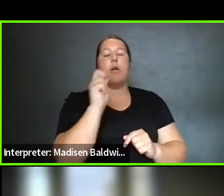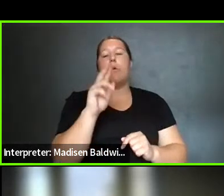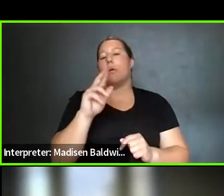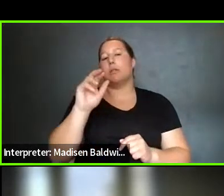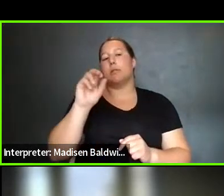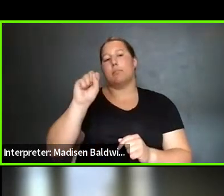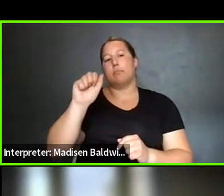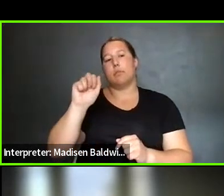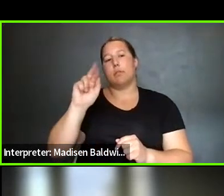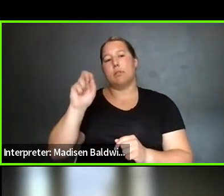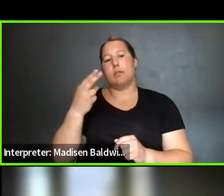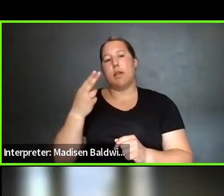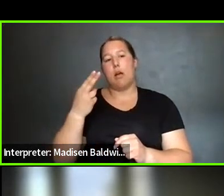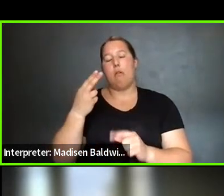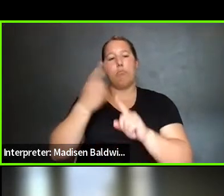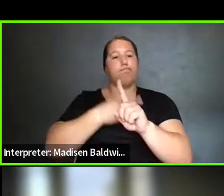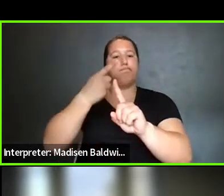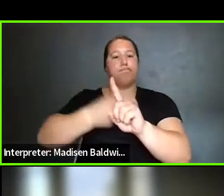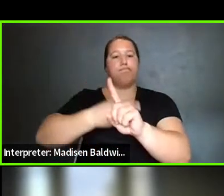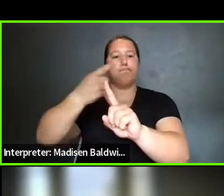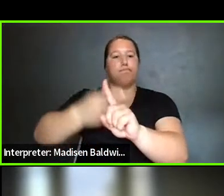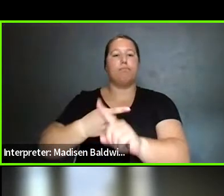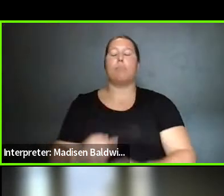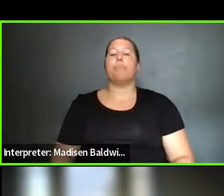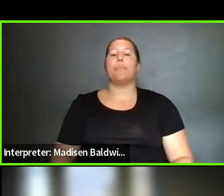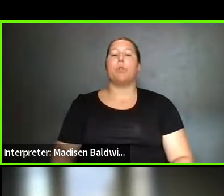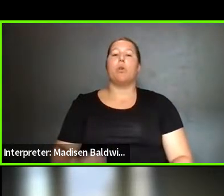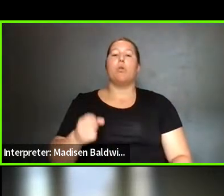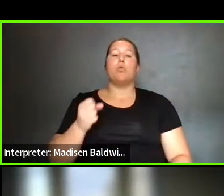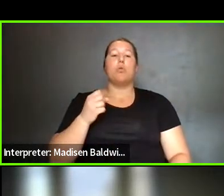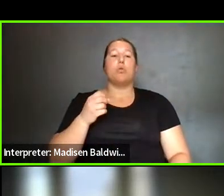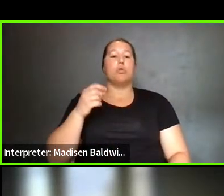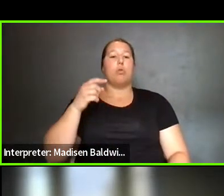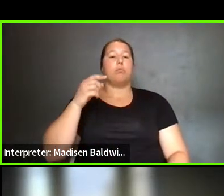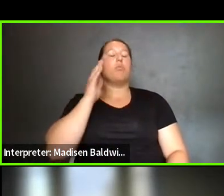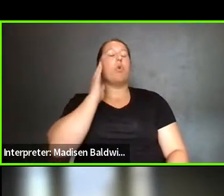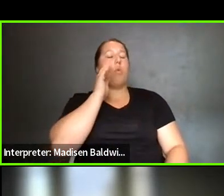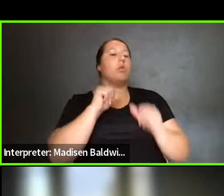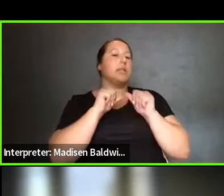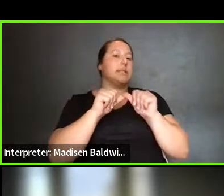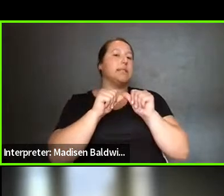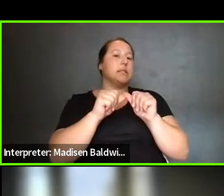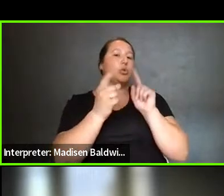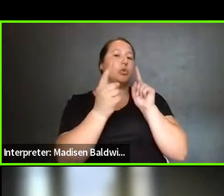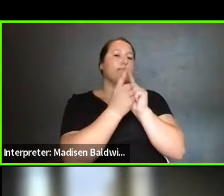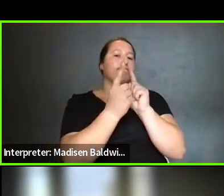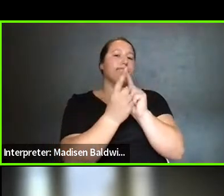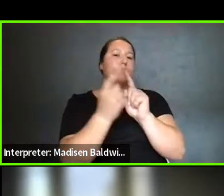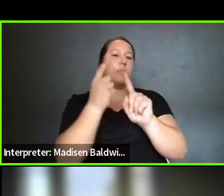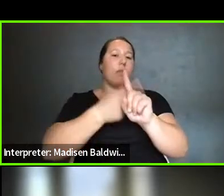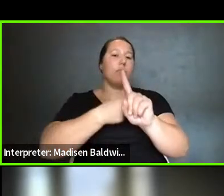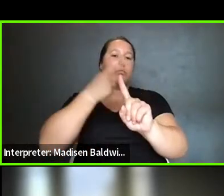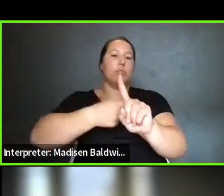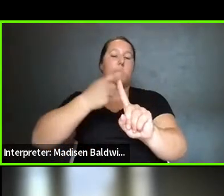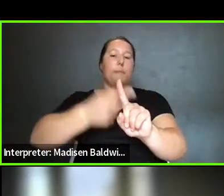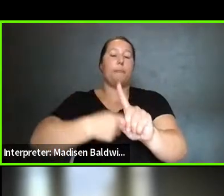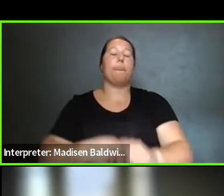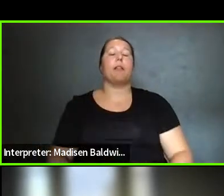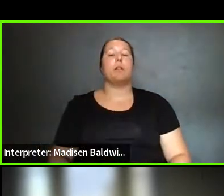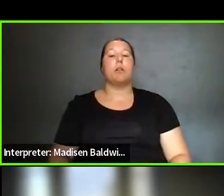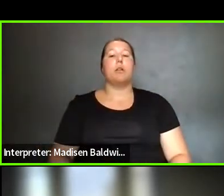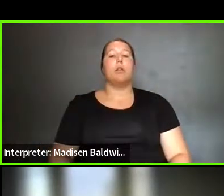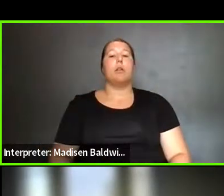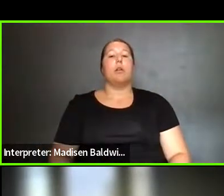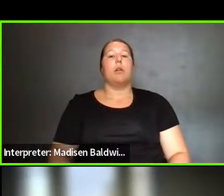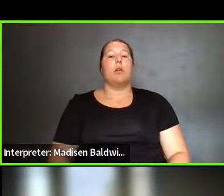basis. And so those folks will continue to do that. And what I said to the advisory team is we will come together